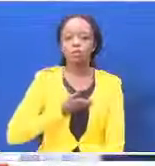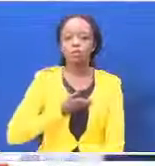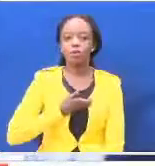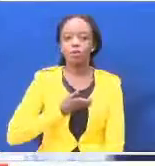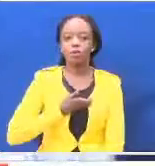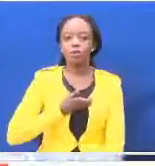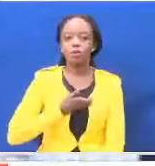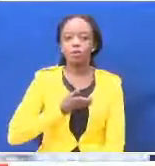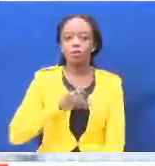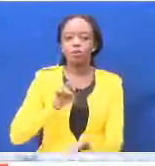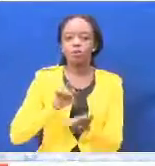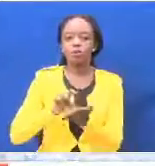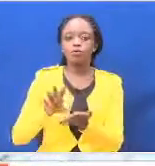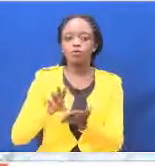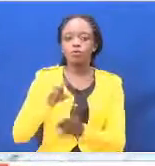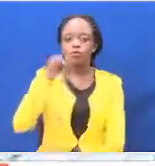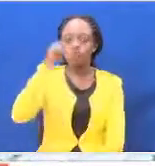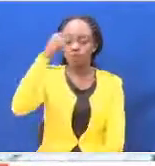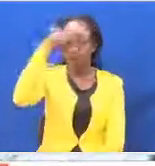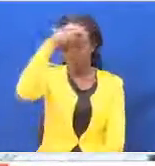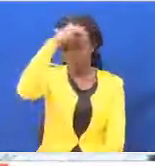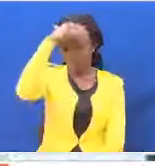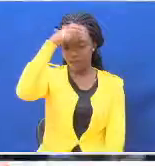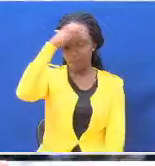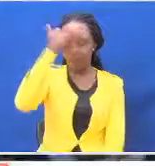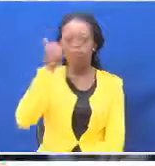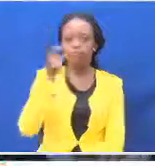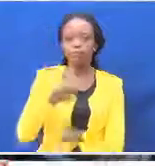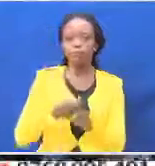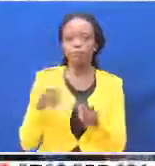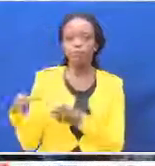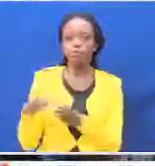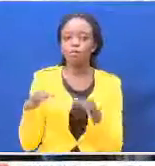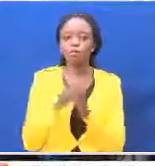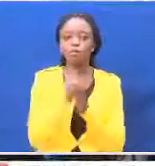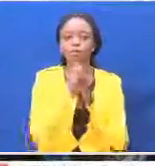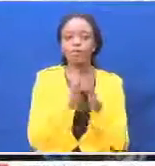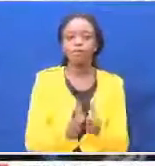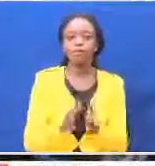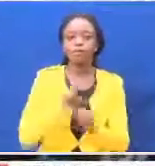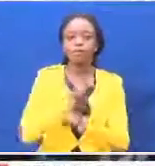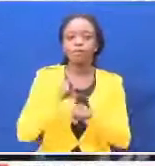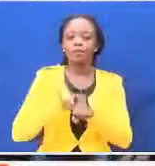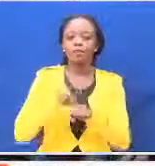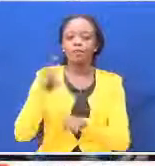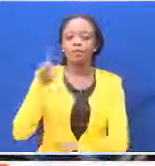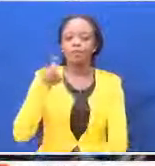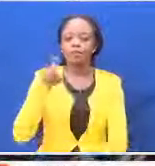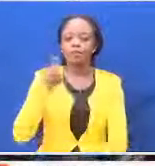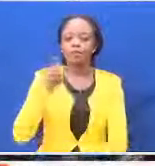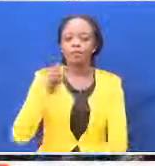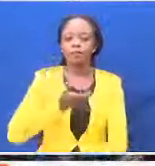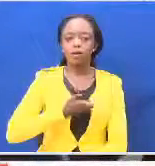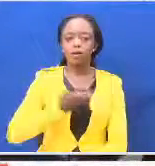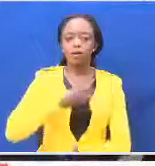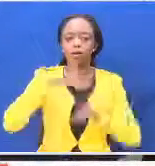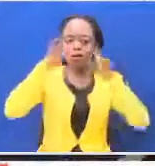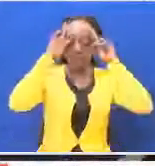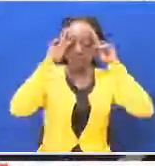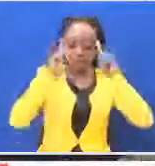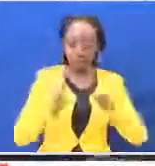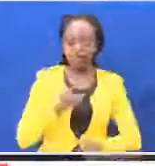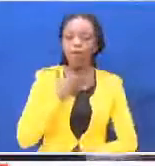Bungoma Senator Moses Wetangula as the party leader. National Executive Council, ndio waliamua